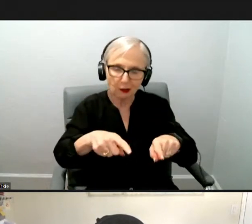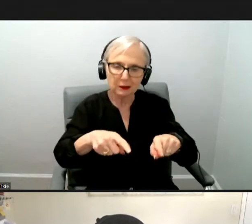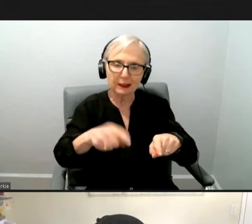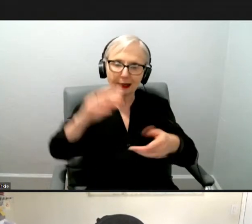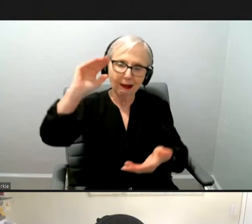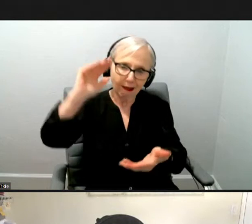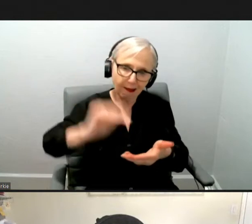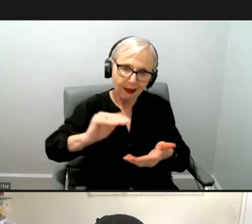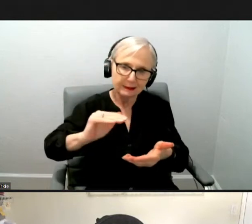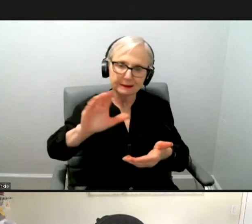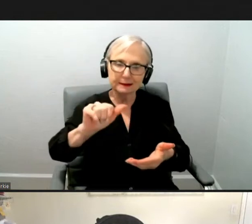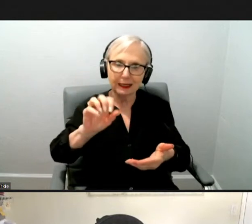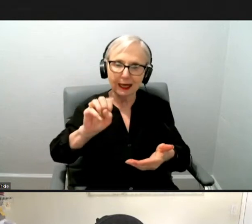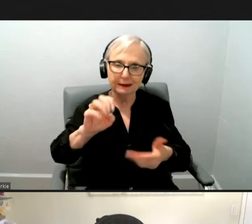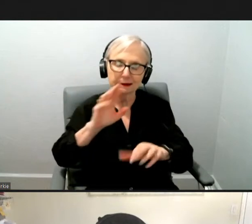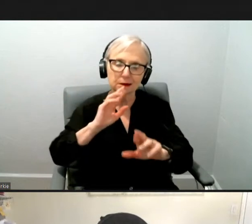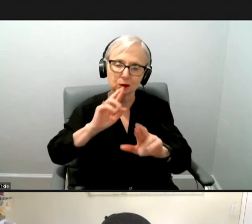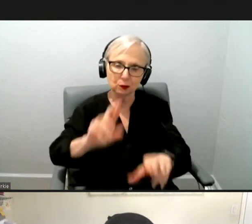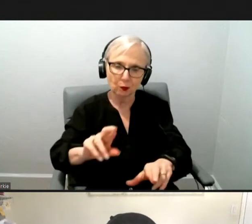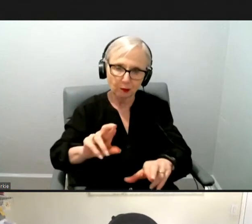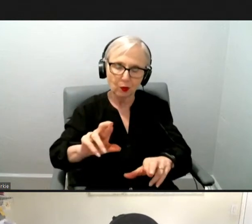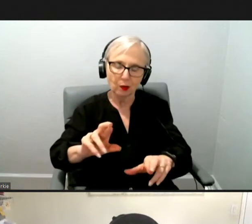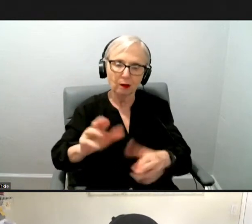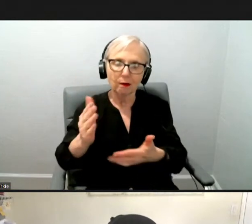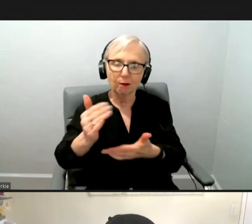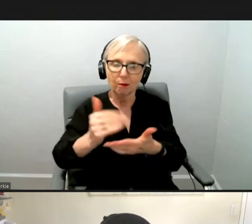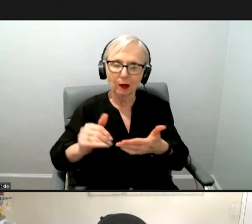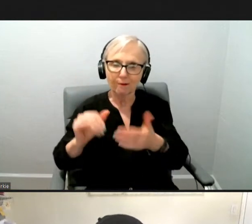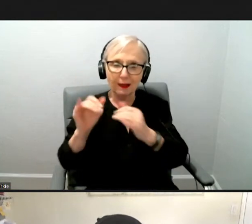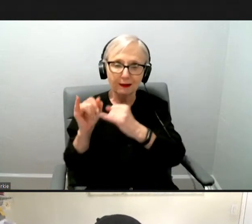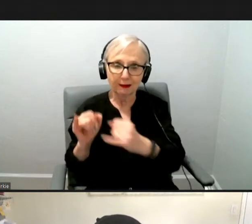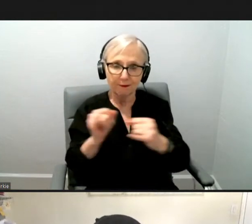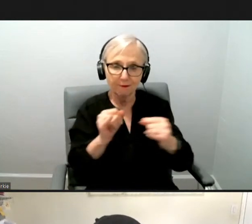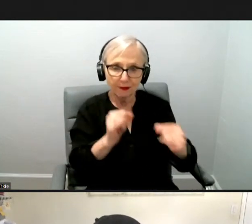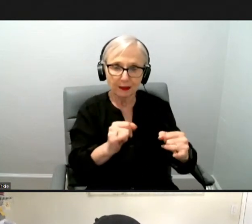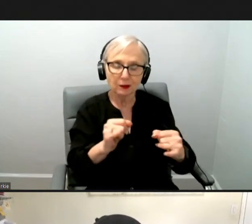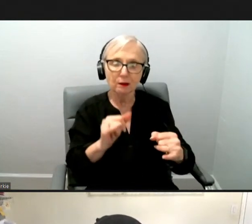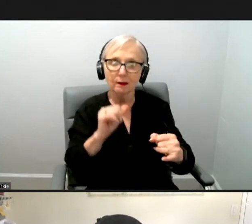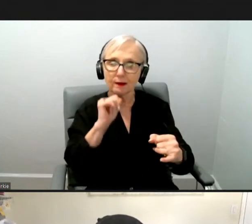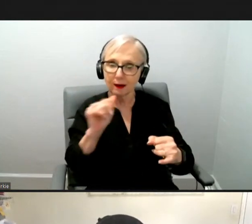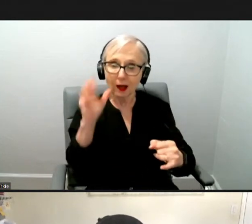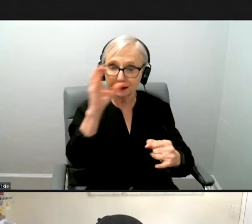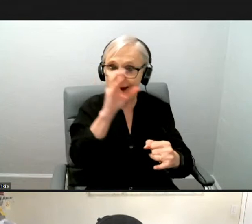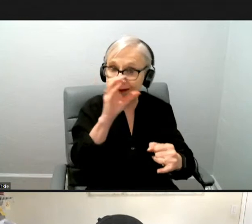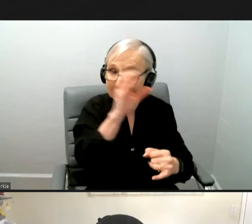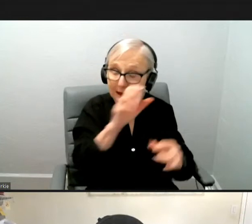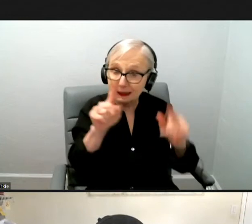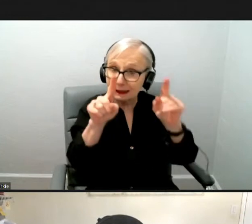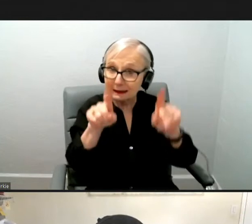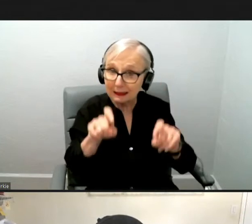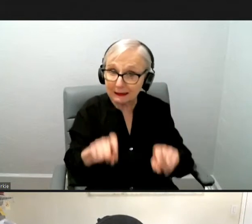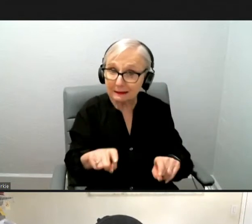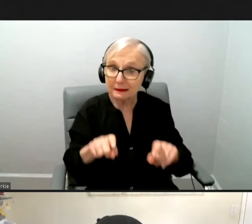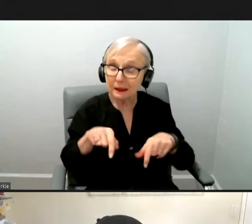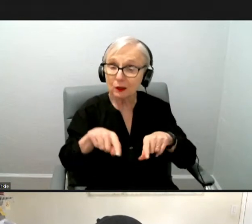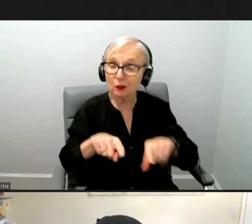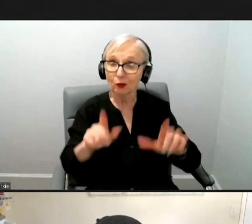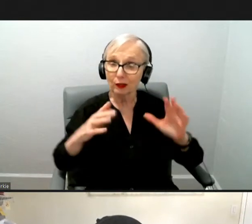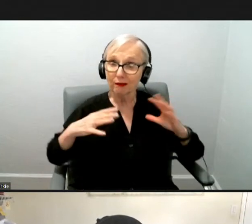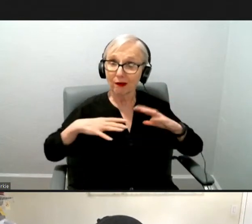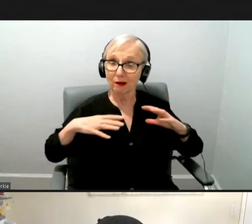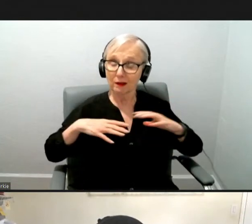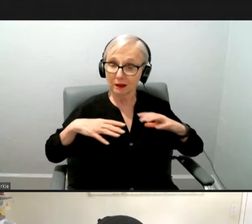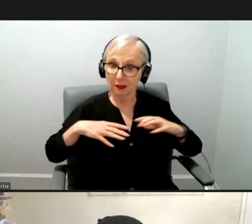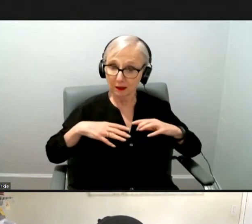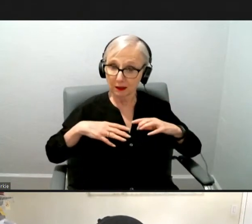over the holidays. And some of that is individuals not necessarily seeking testing over the holidays. And so I think my first message there